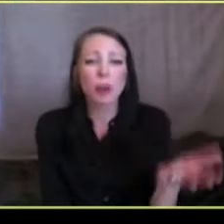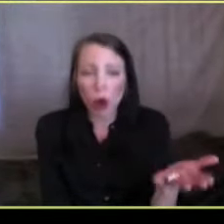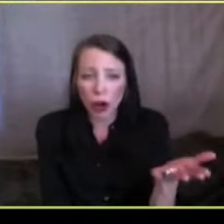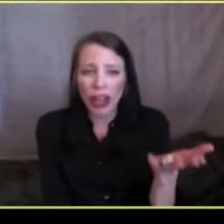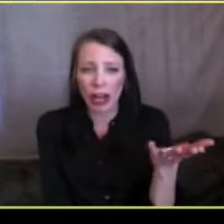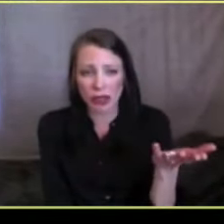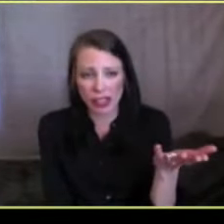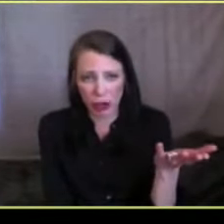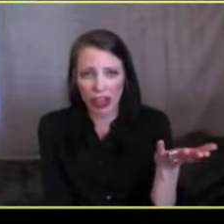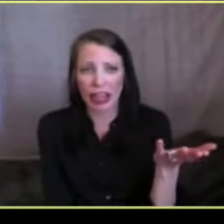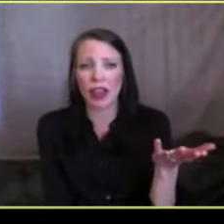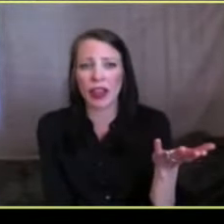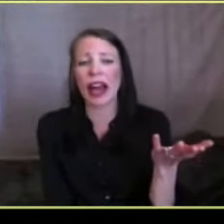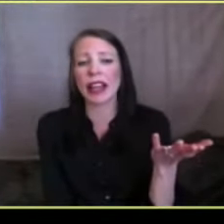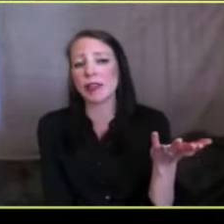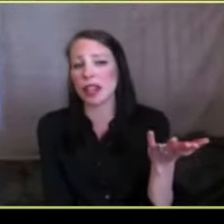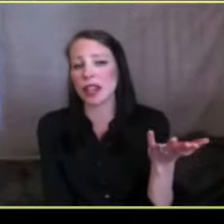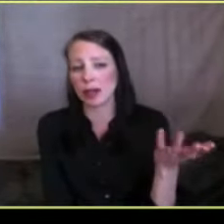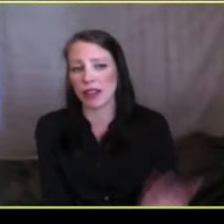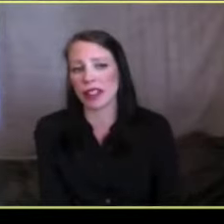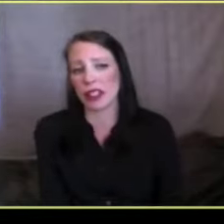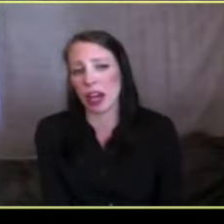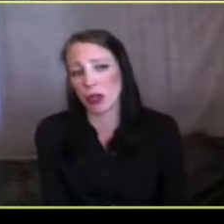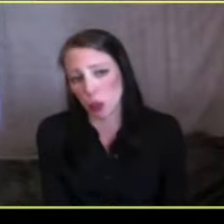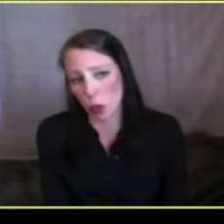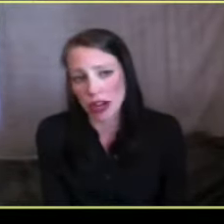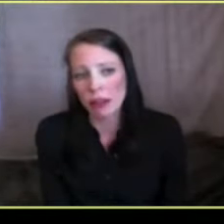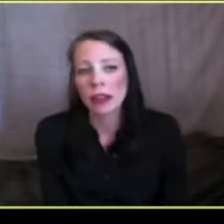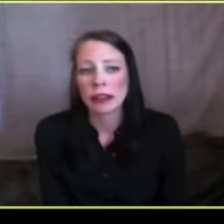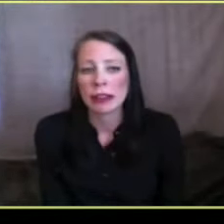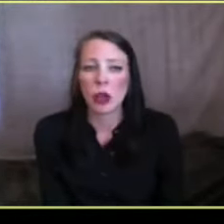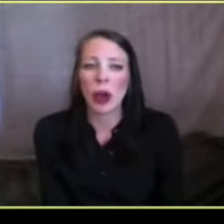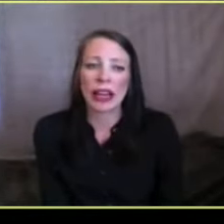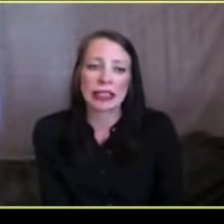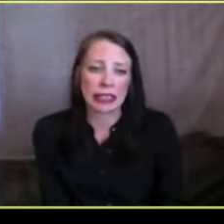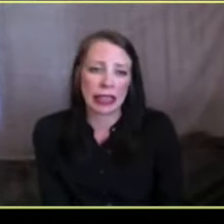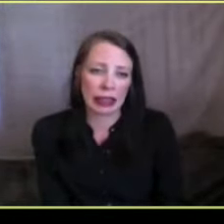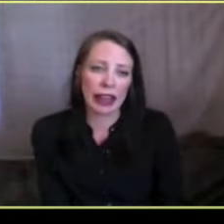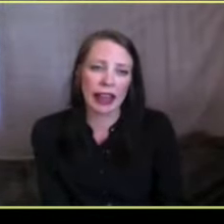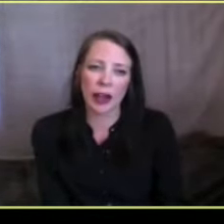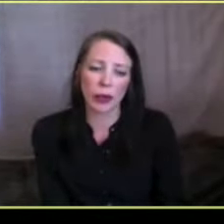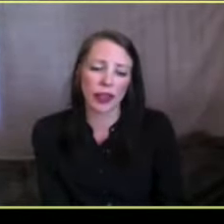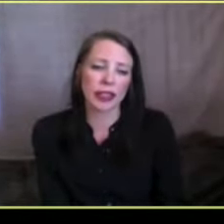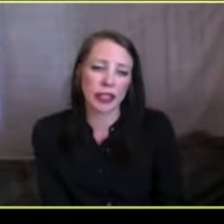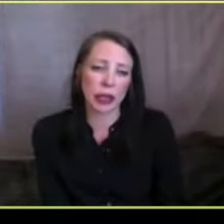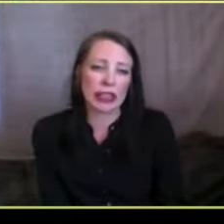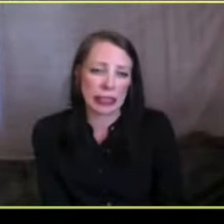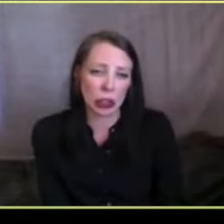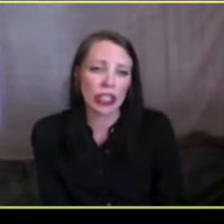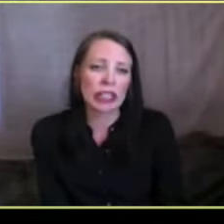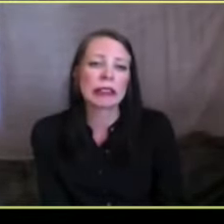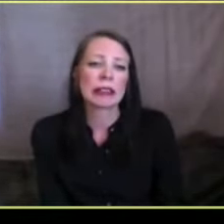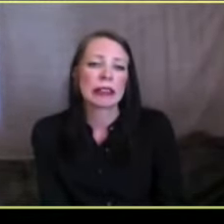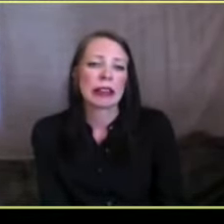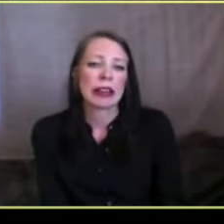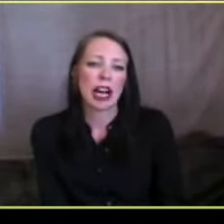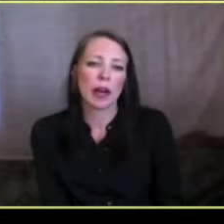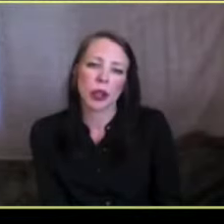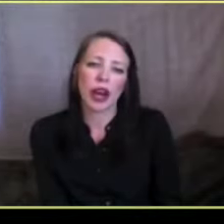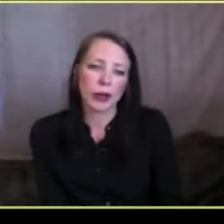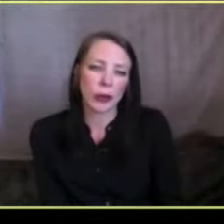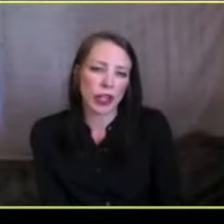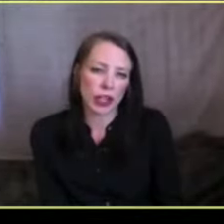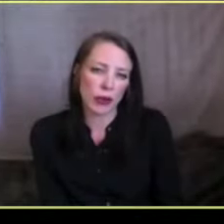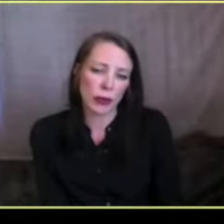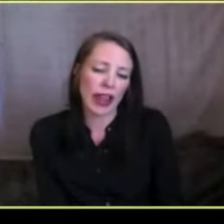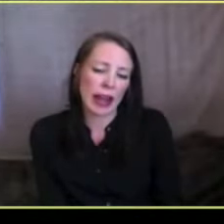Because I was born and I was hearing, and then I didn't become deaf until I was 1. So I got sick then. I got a really serious illness. So